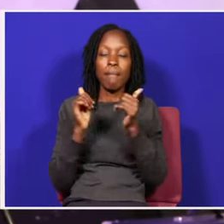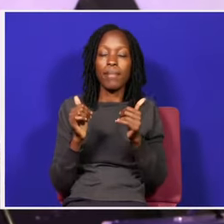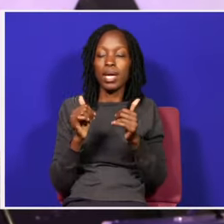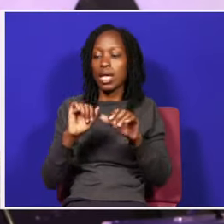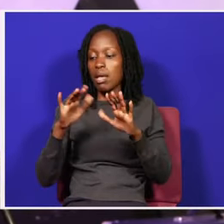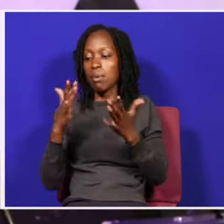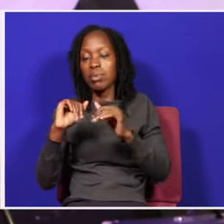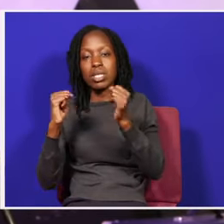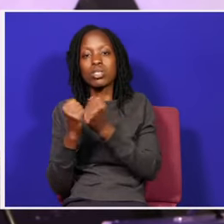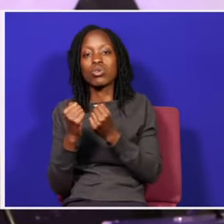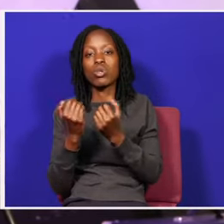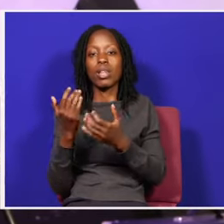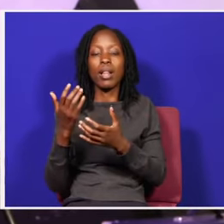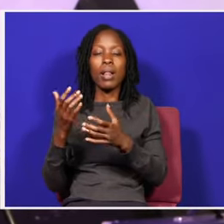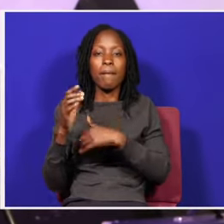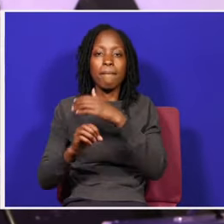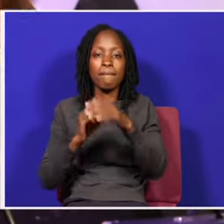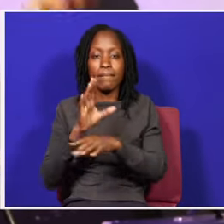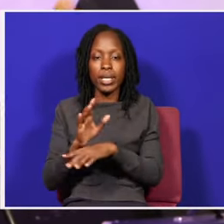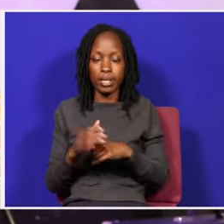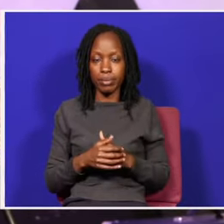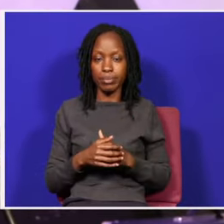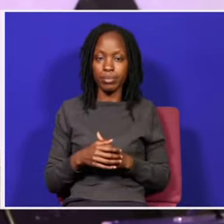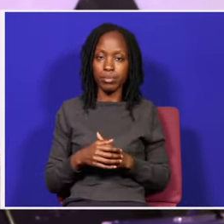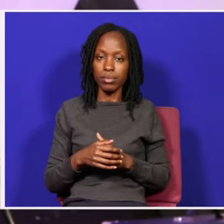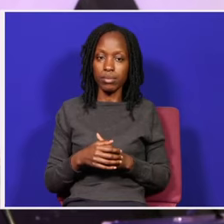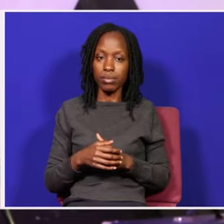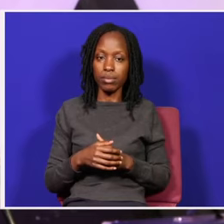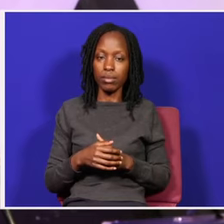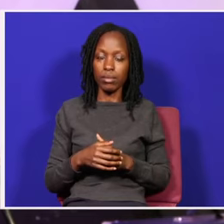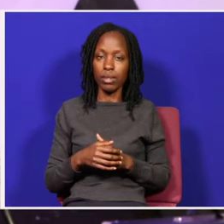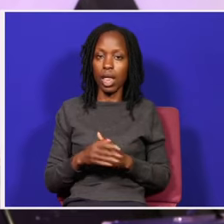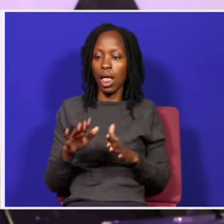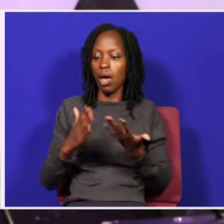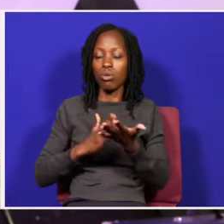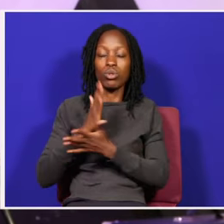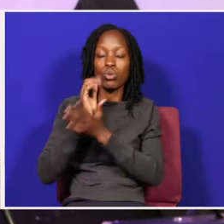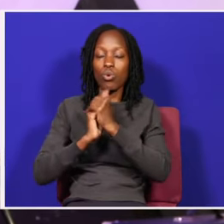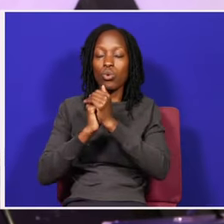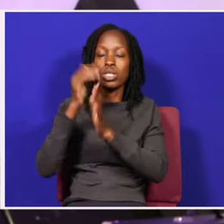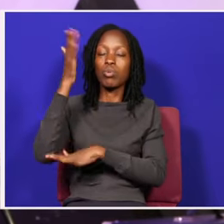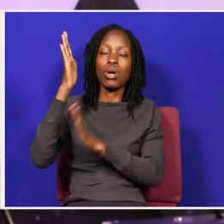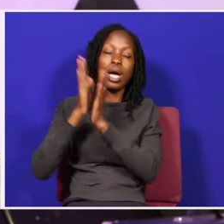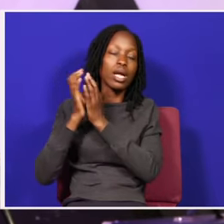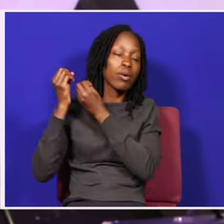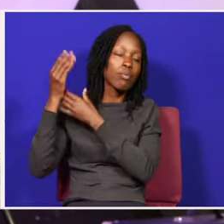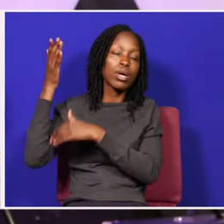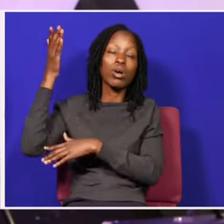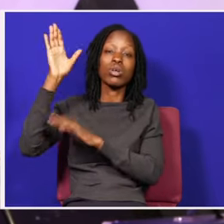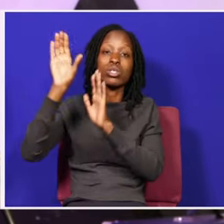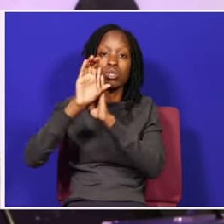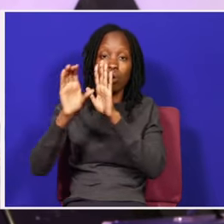might try to mislead us. We should respond to all of these things by worshiping God and obeying his